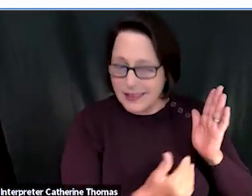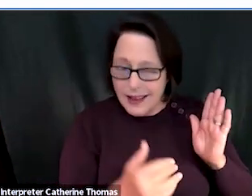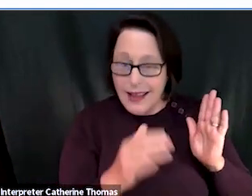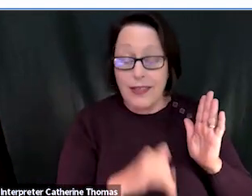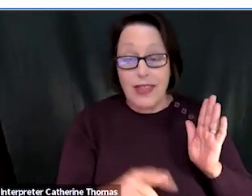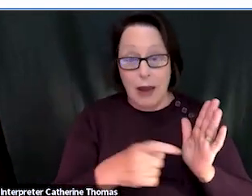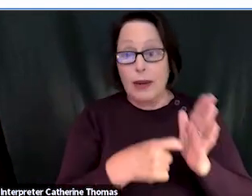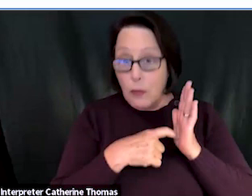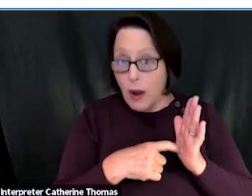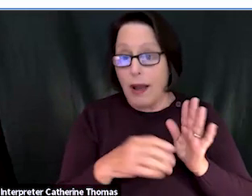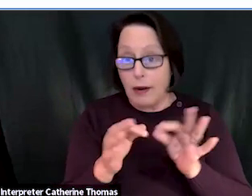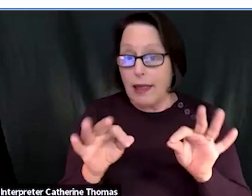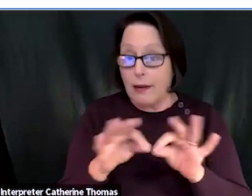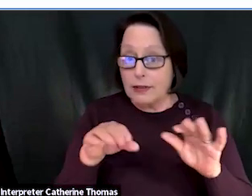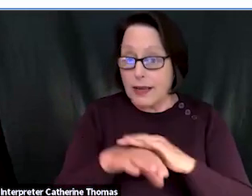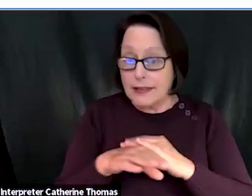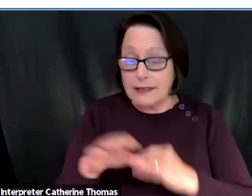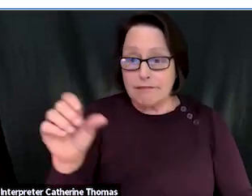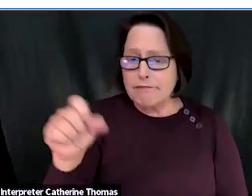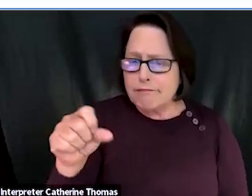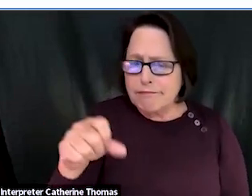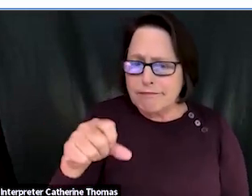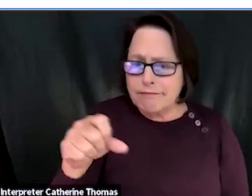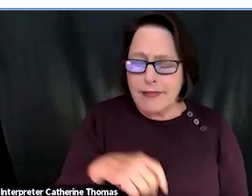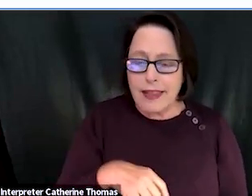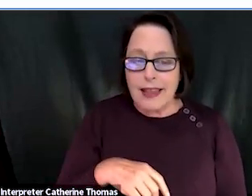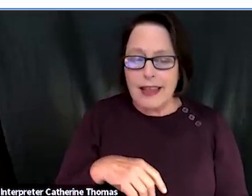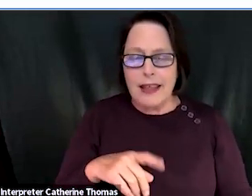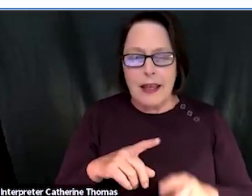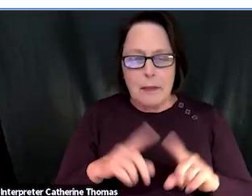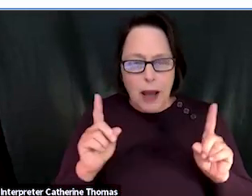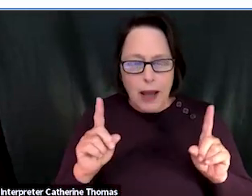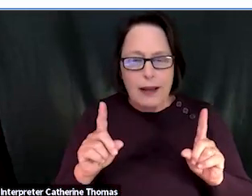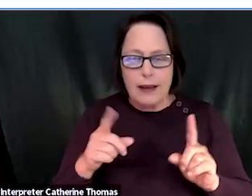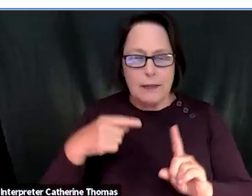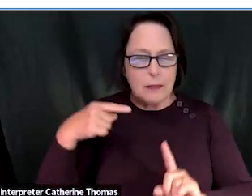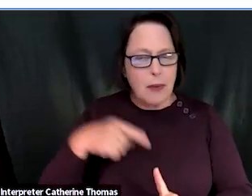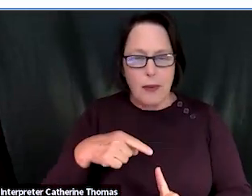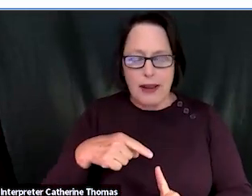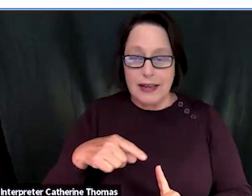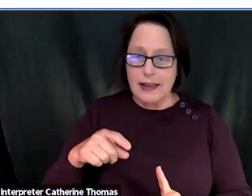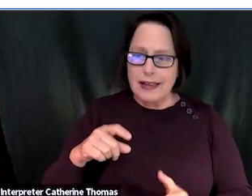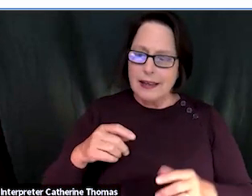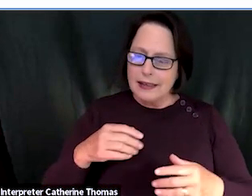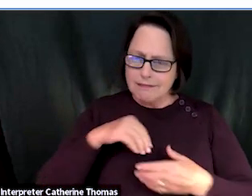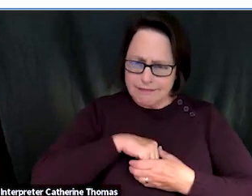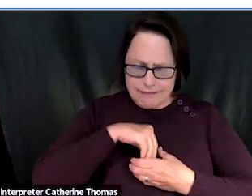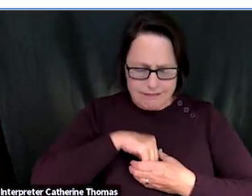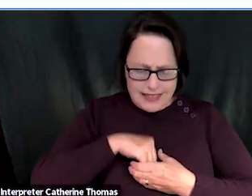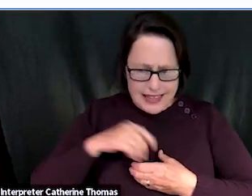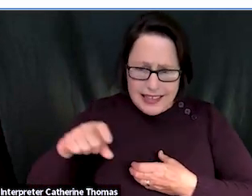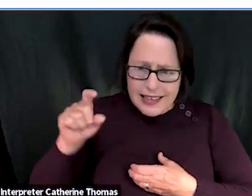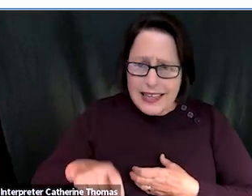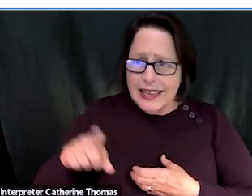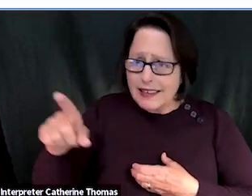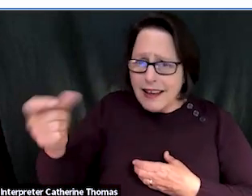a requirement, but the need to be understood is something